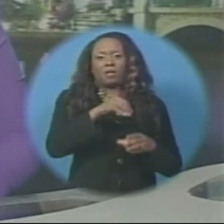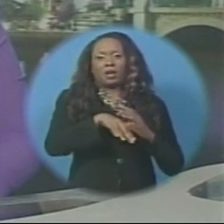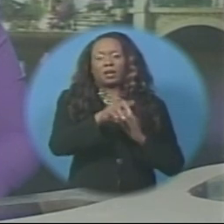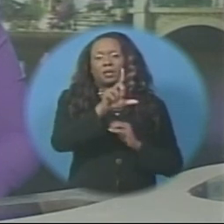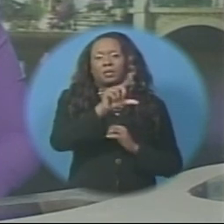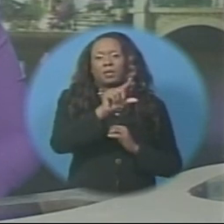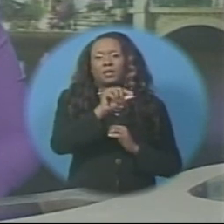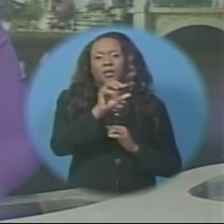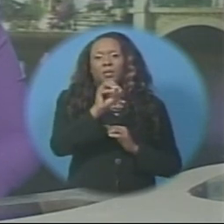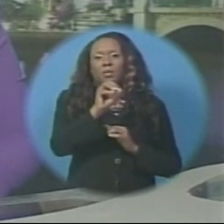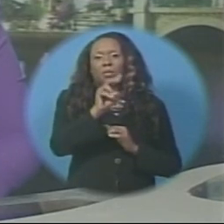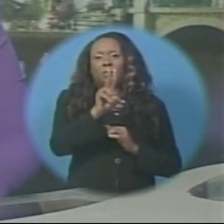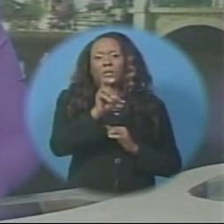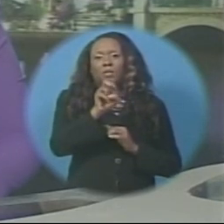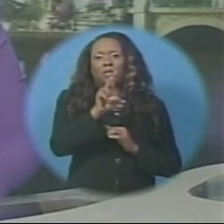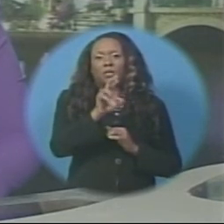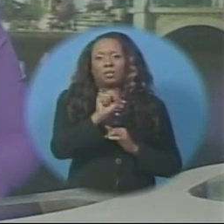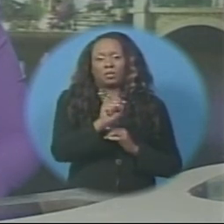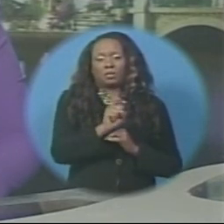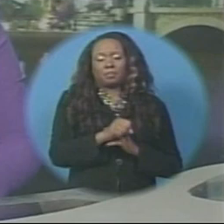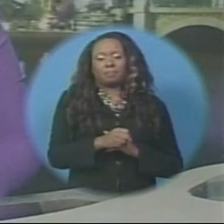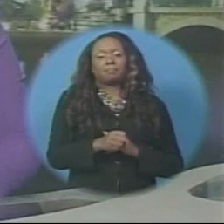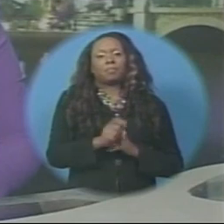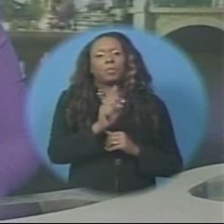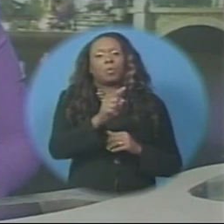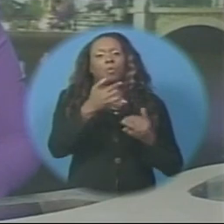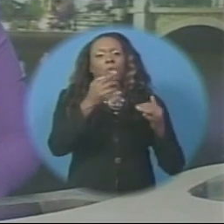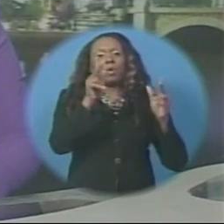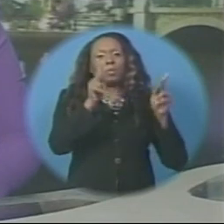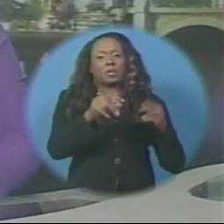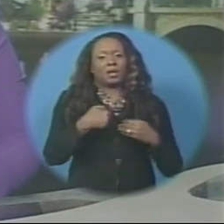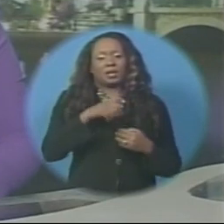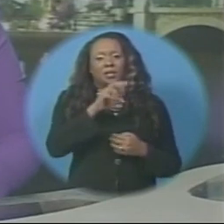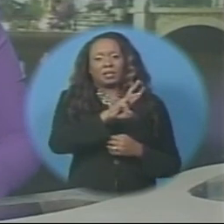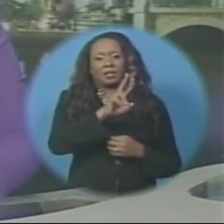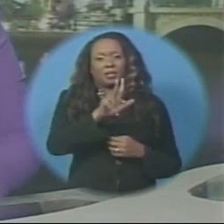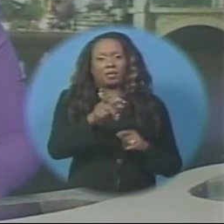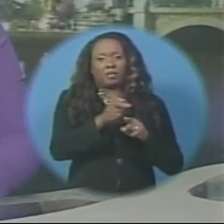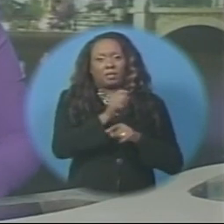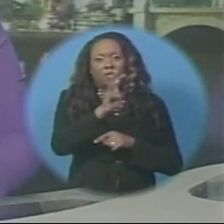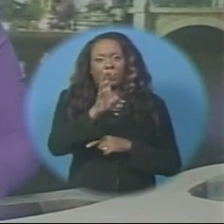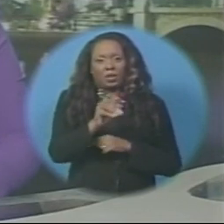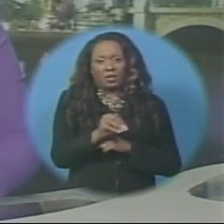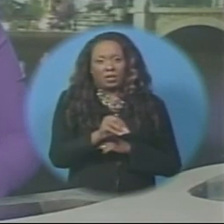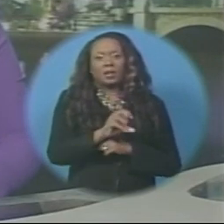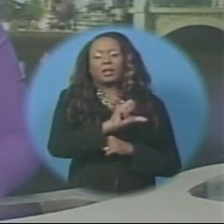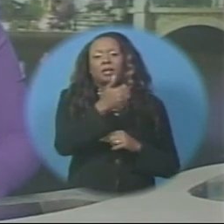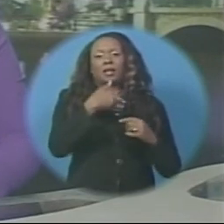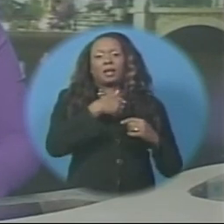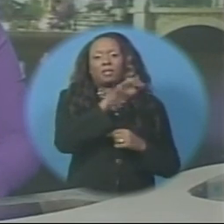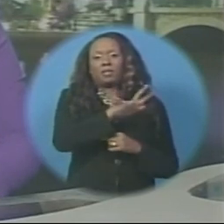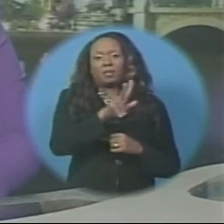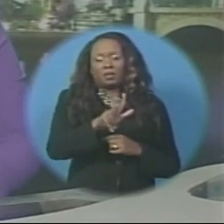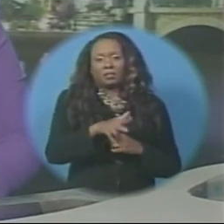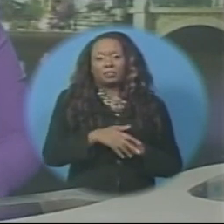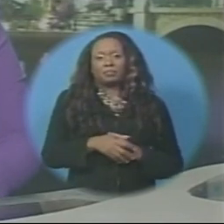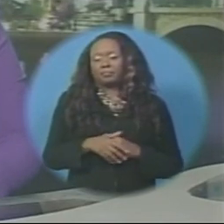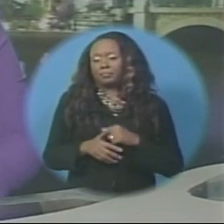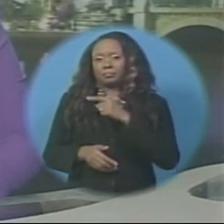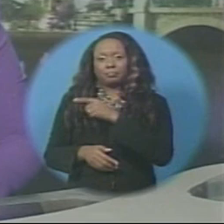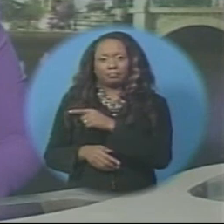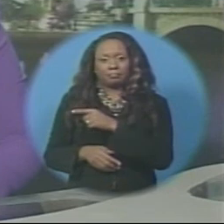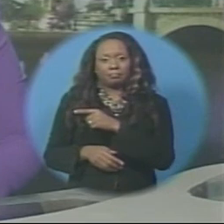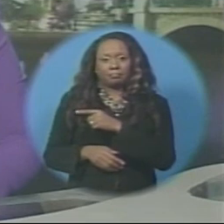overs. Aaron Finch led the way. He had 63 off 40, while Tom Cooper chipped in with an unbeaten 53. In a